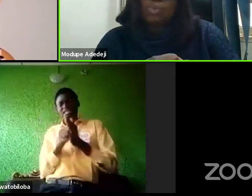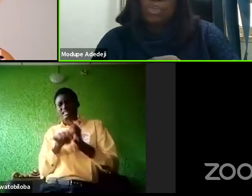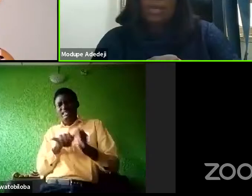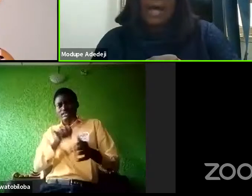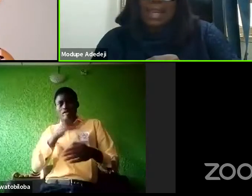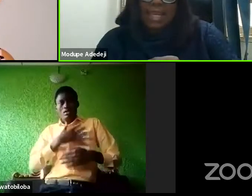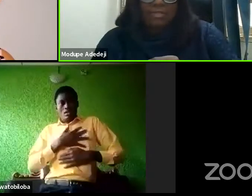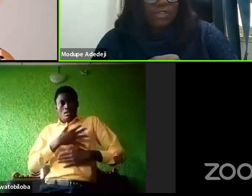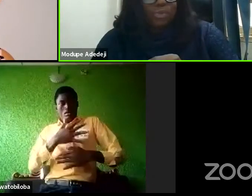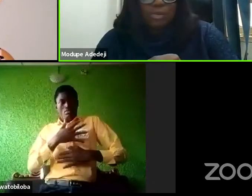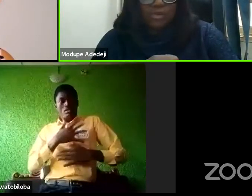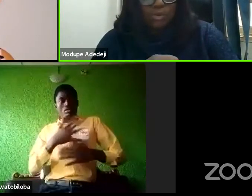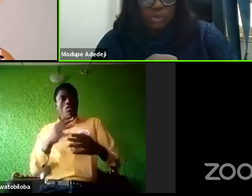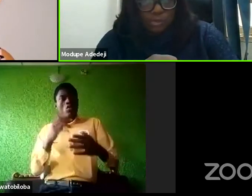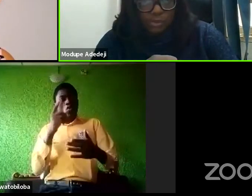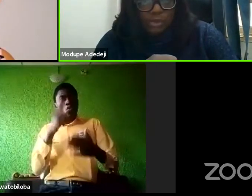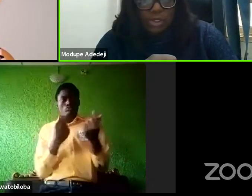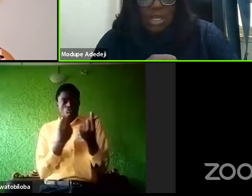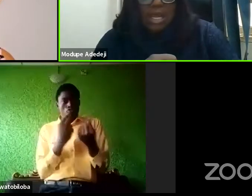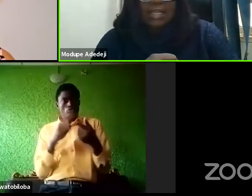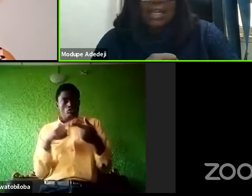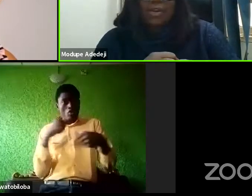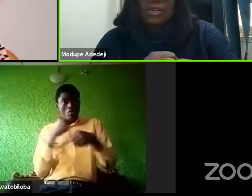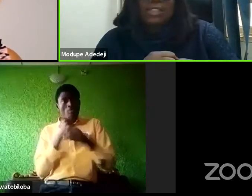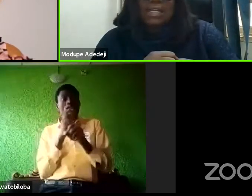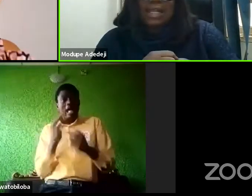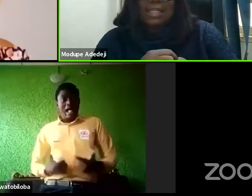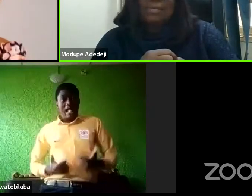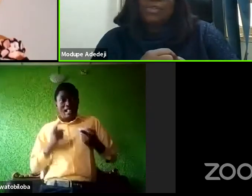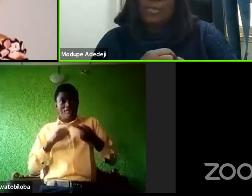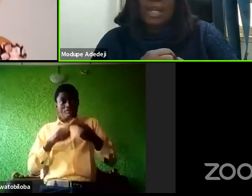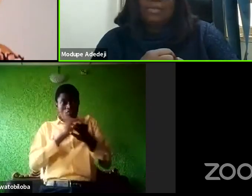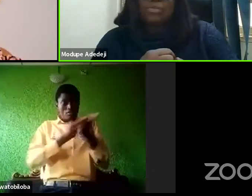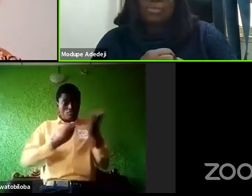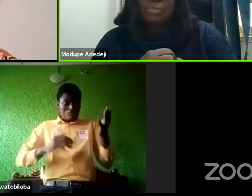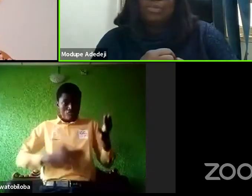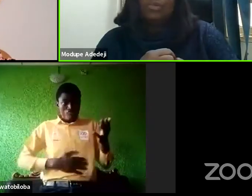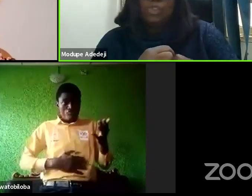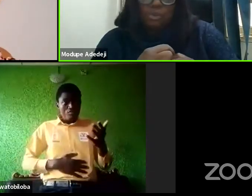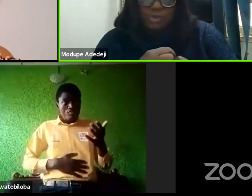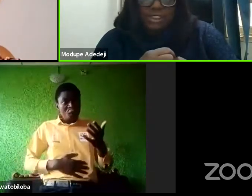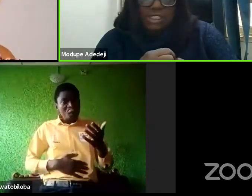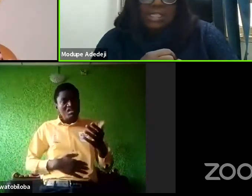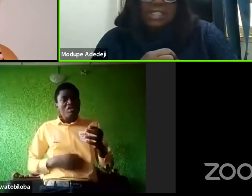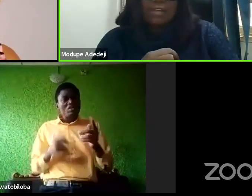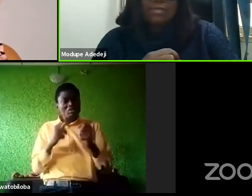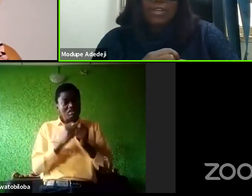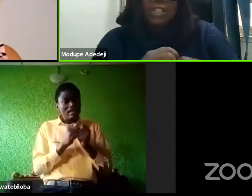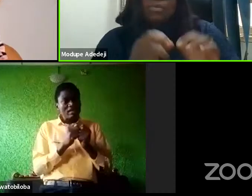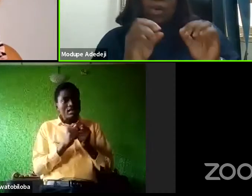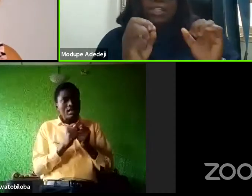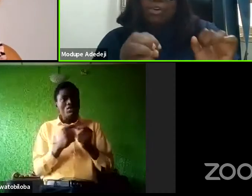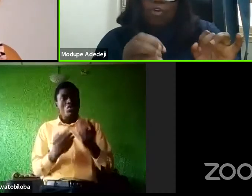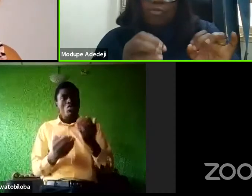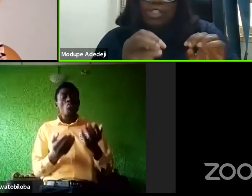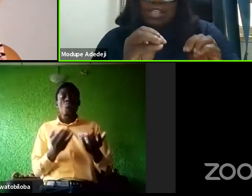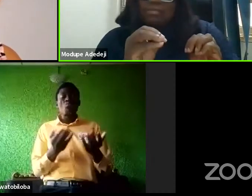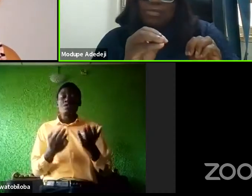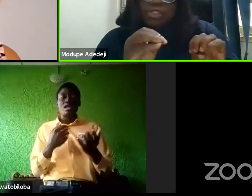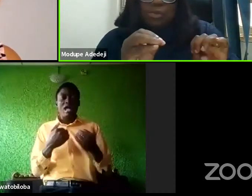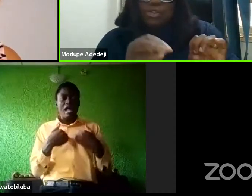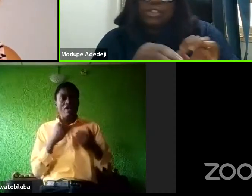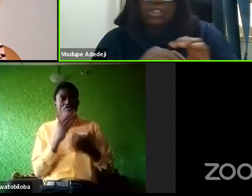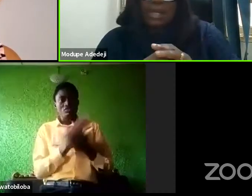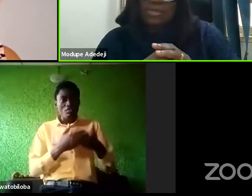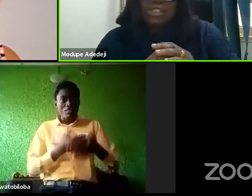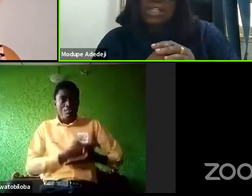done to keep her alive is to remove the womb. And alongside, at times, we may have to remove the ovary. Definitely, when the ovaries